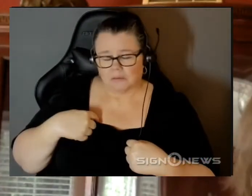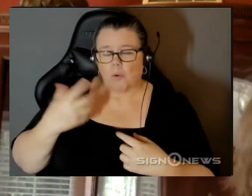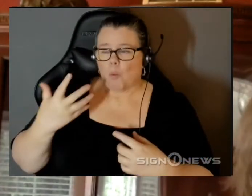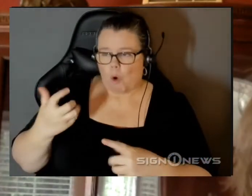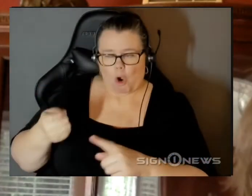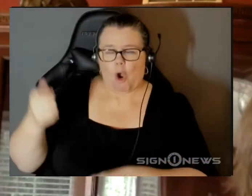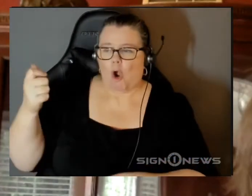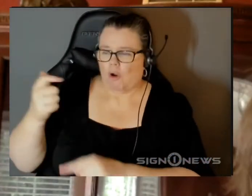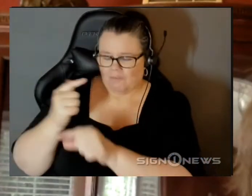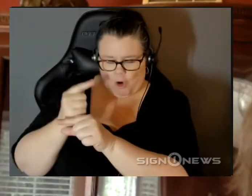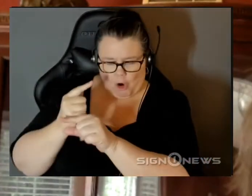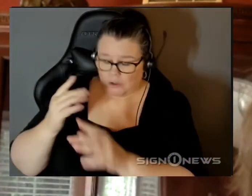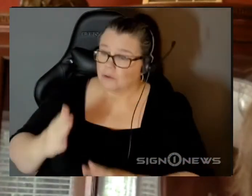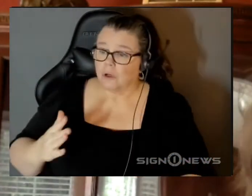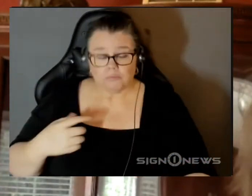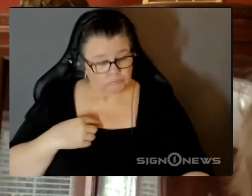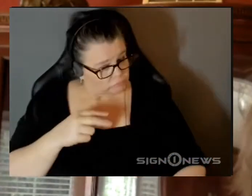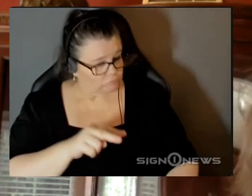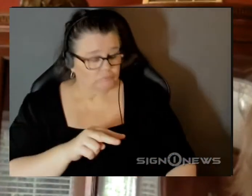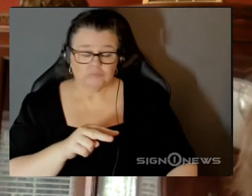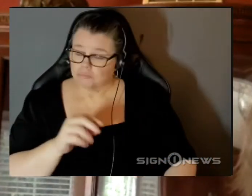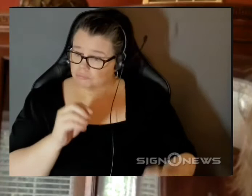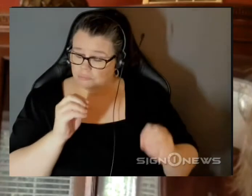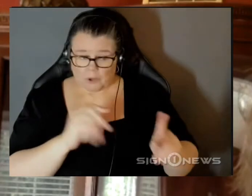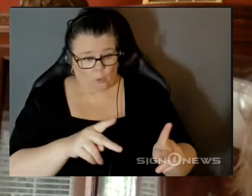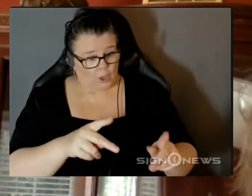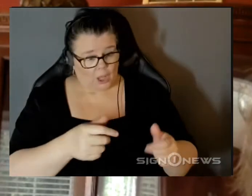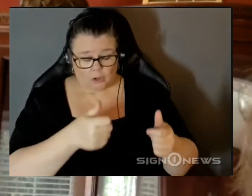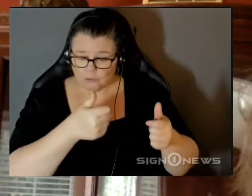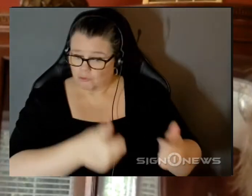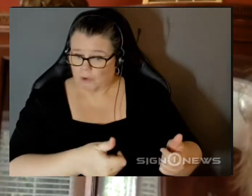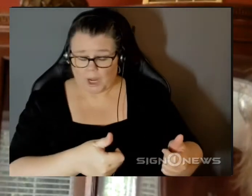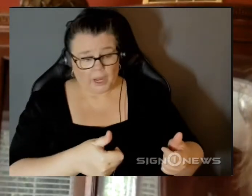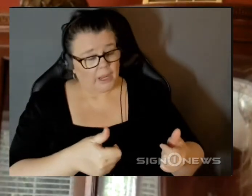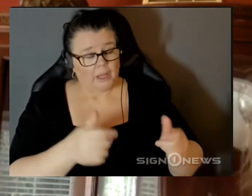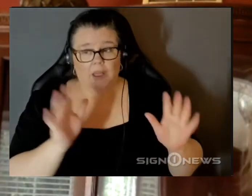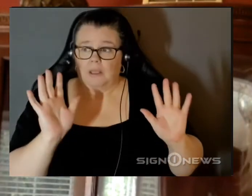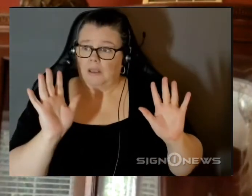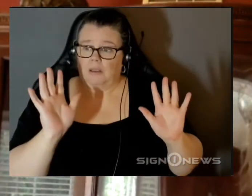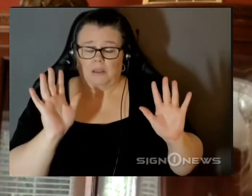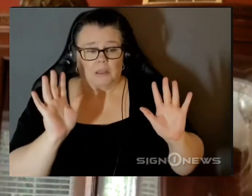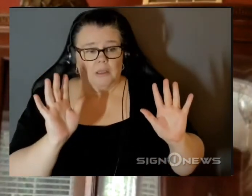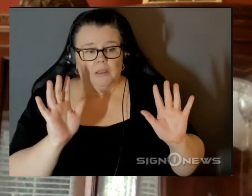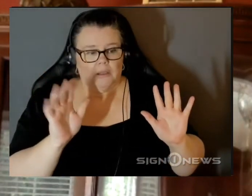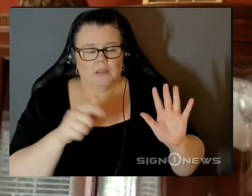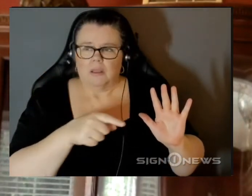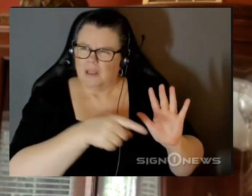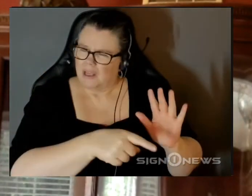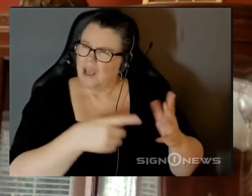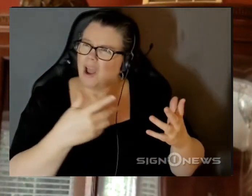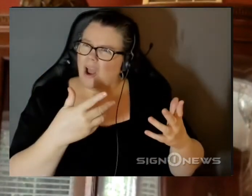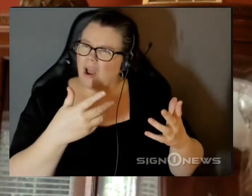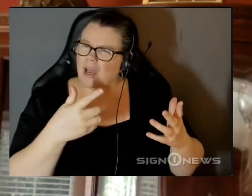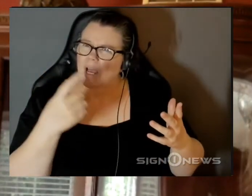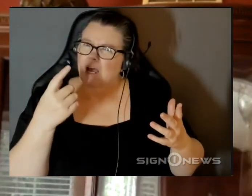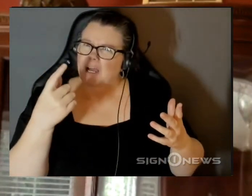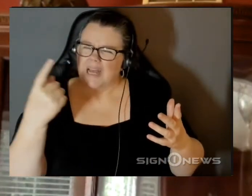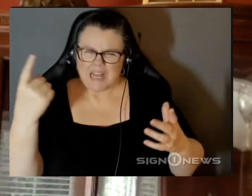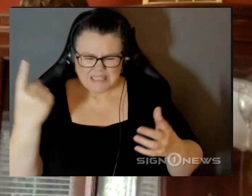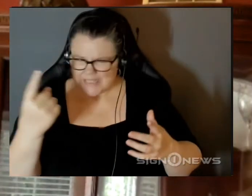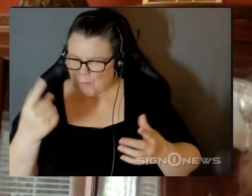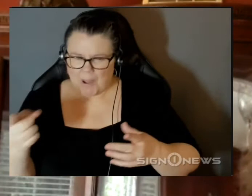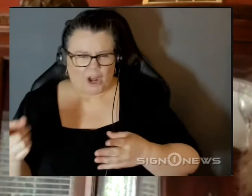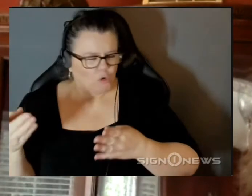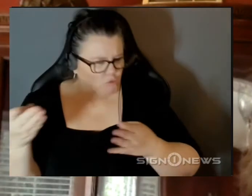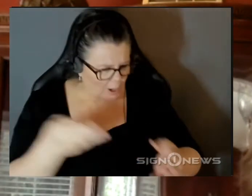So, he had already had someone suggest he talked to Julie Kegley, and so he connected with Julie